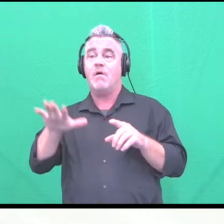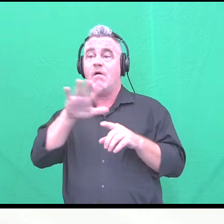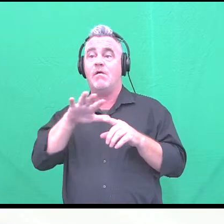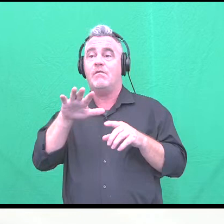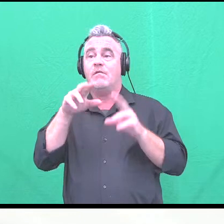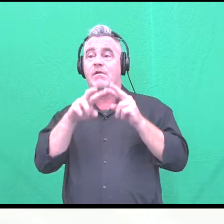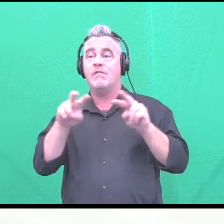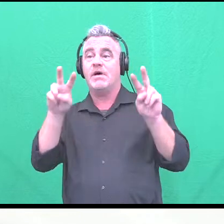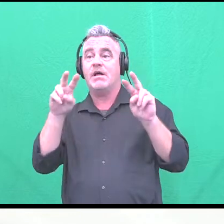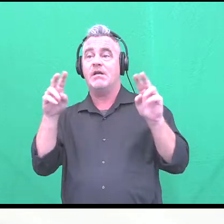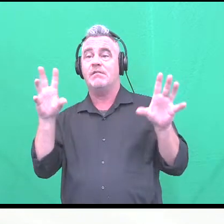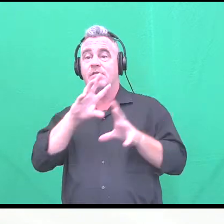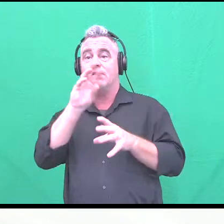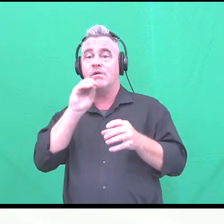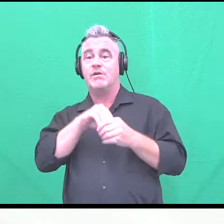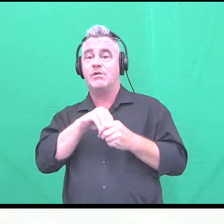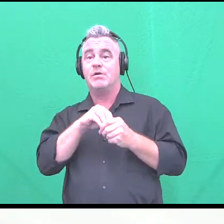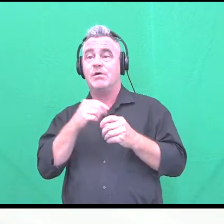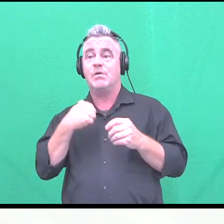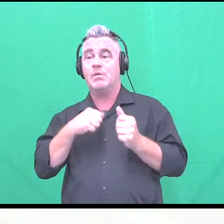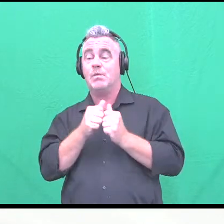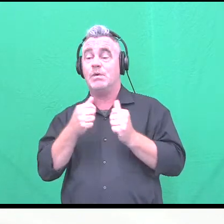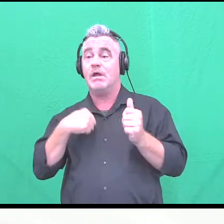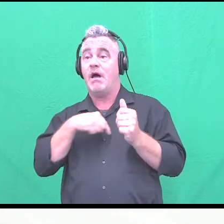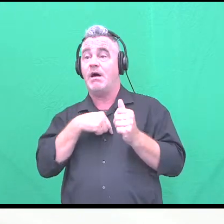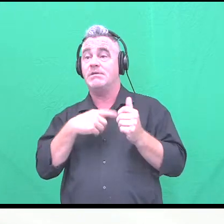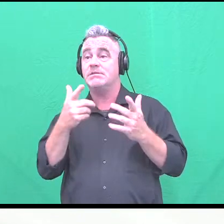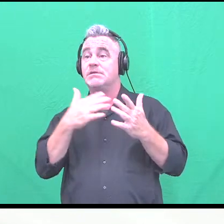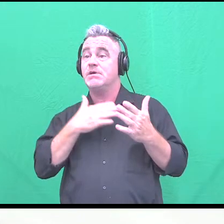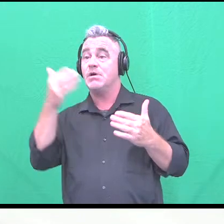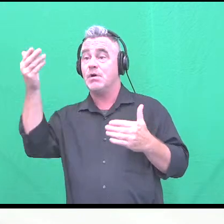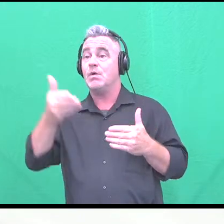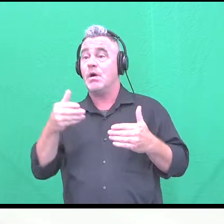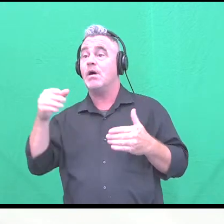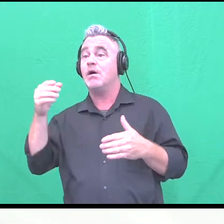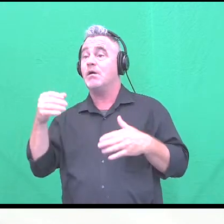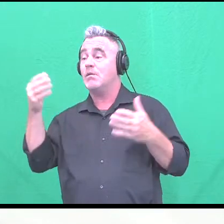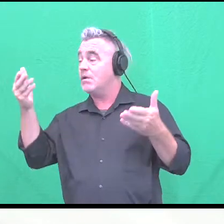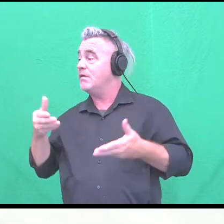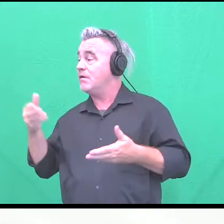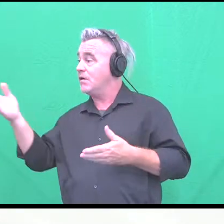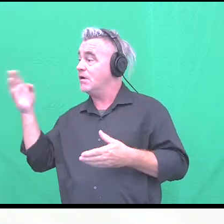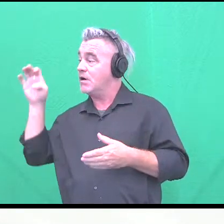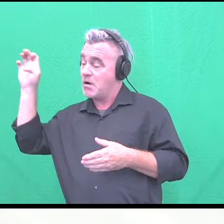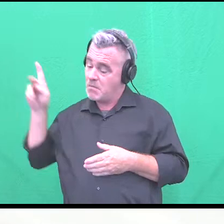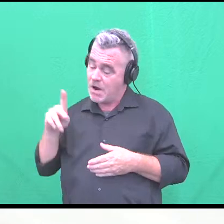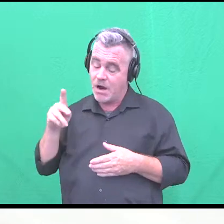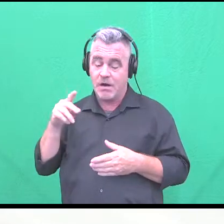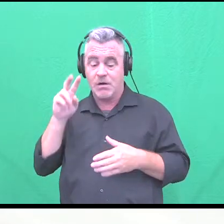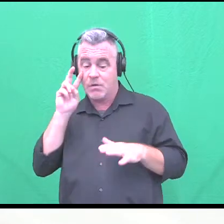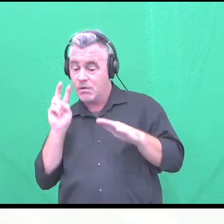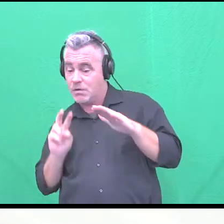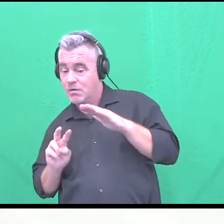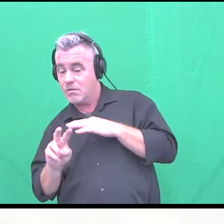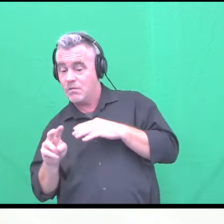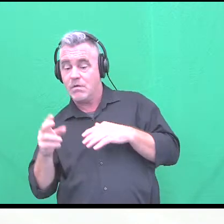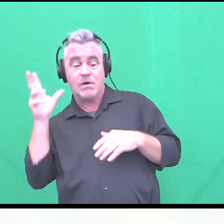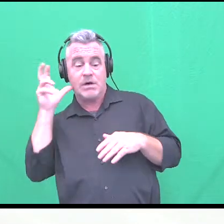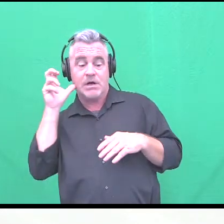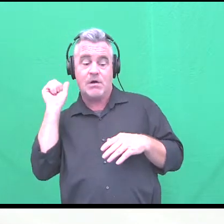joining us here. Everyone is always welcome, and we invite you to come back. And we look forward to hearing all